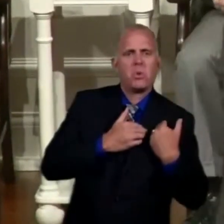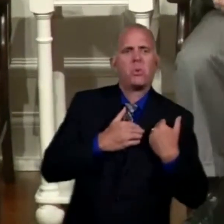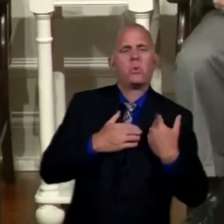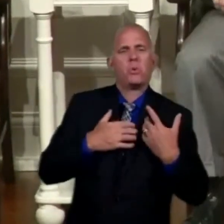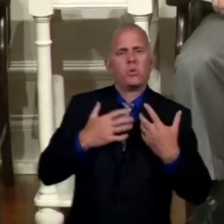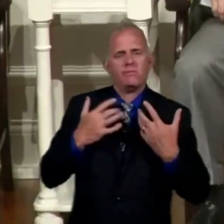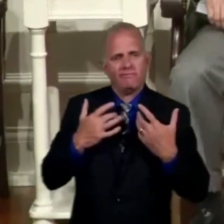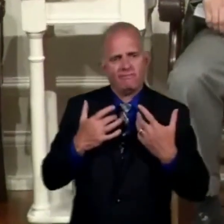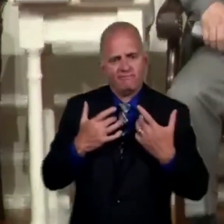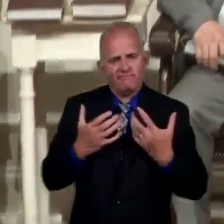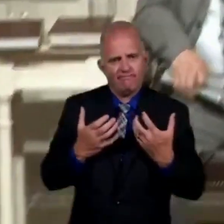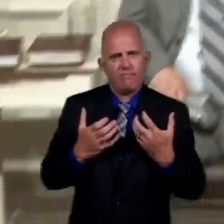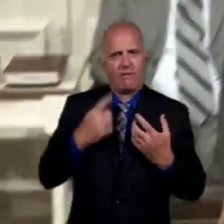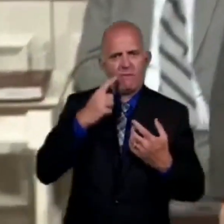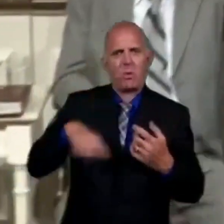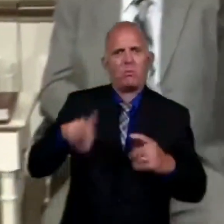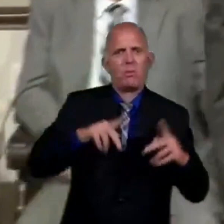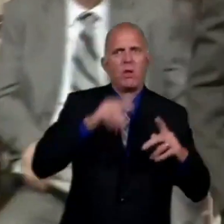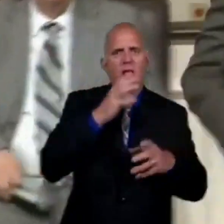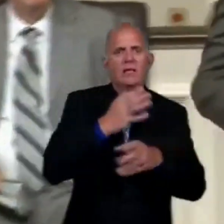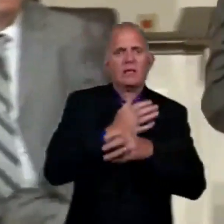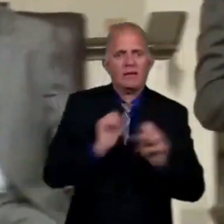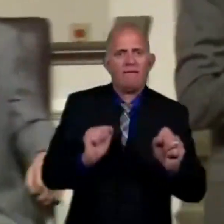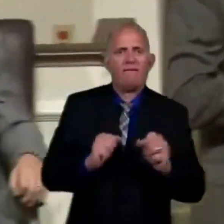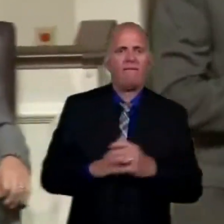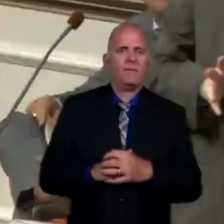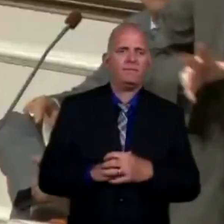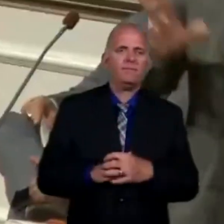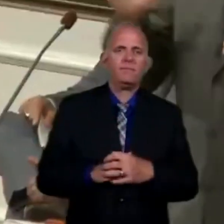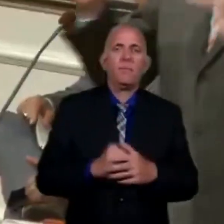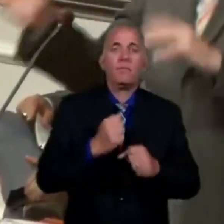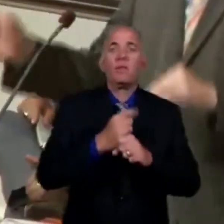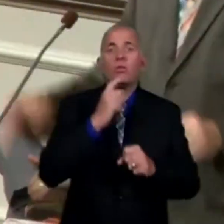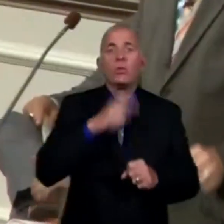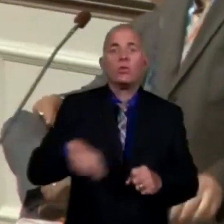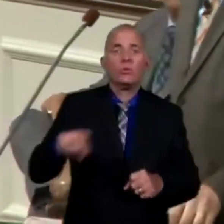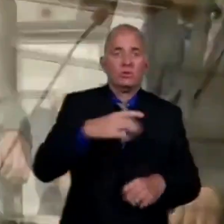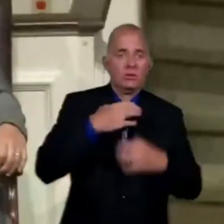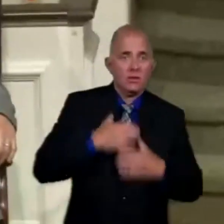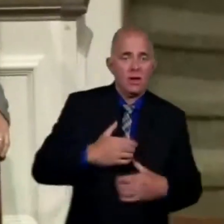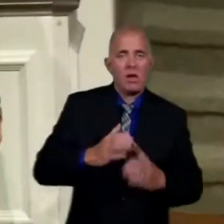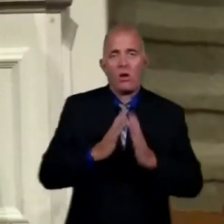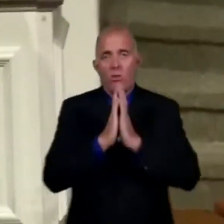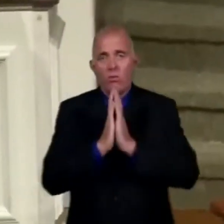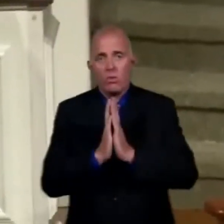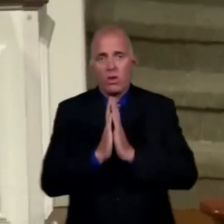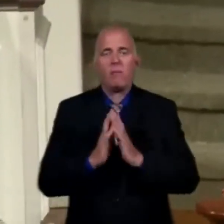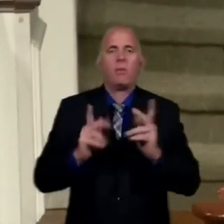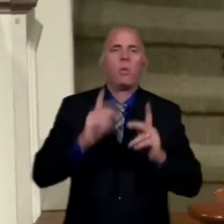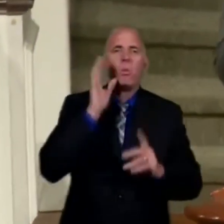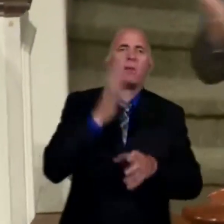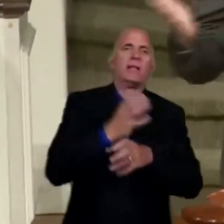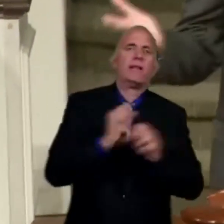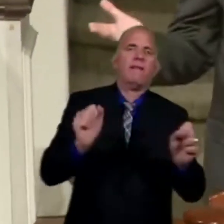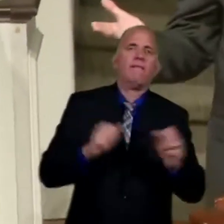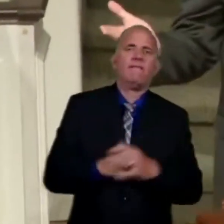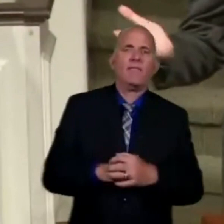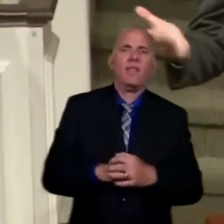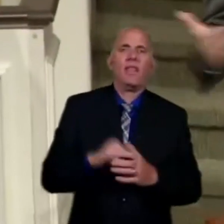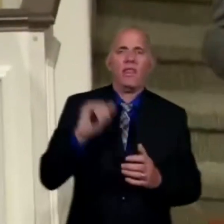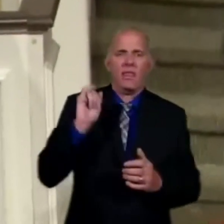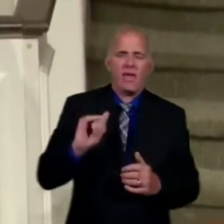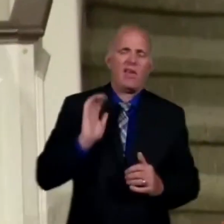lost. How we ought to make sure that our desire and our prayer is that people come to know Christ as their Savior. That's kind of been the theme of the